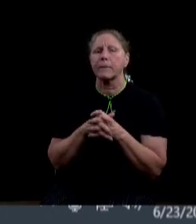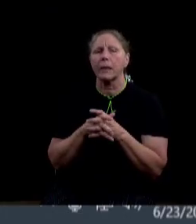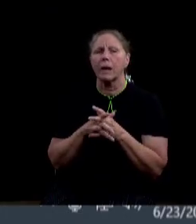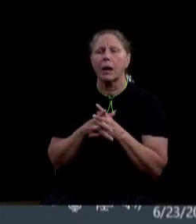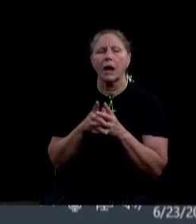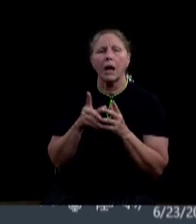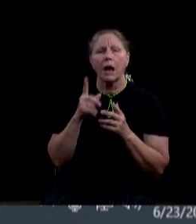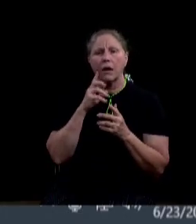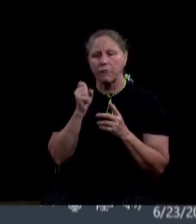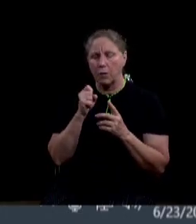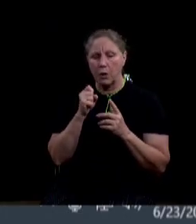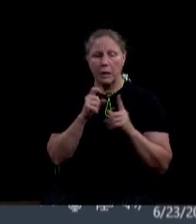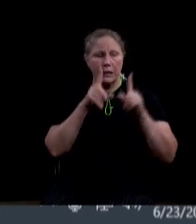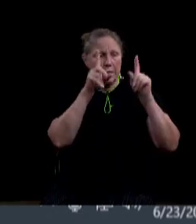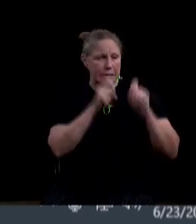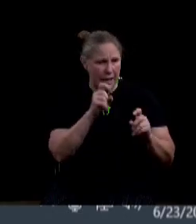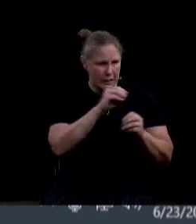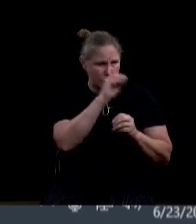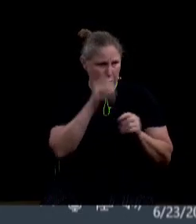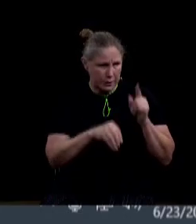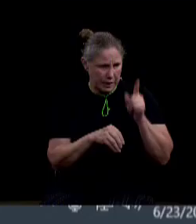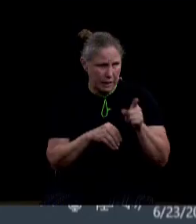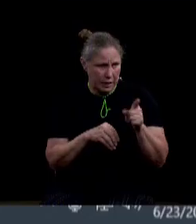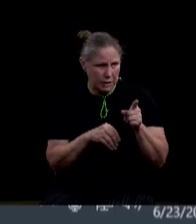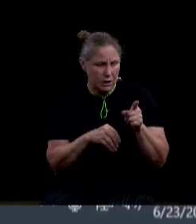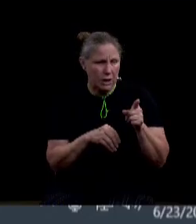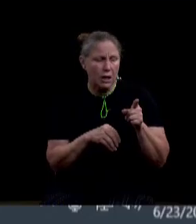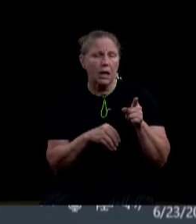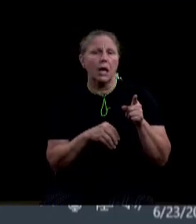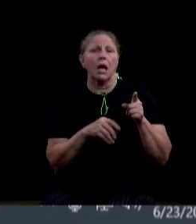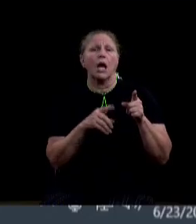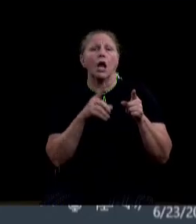order? When do we plan to